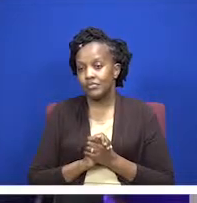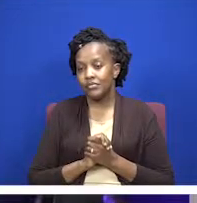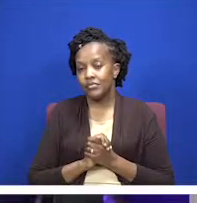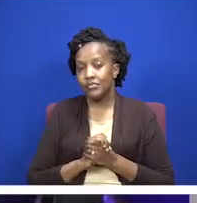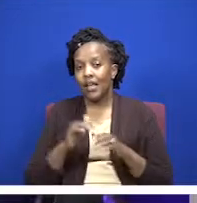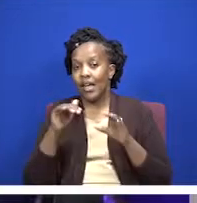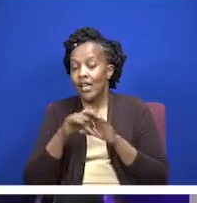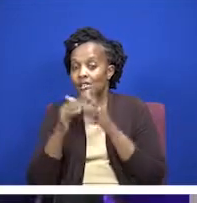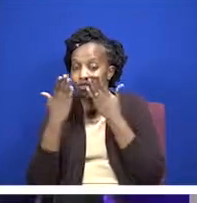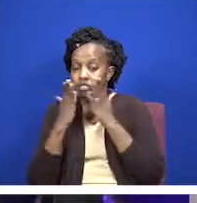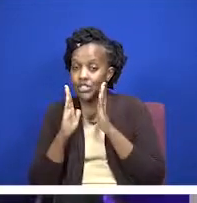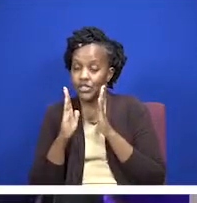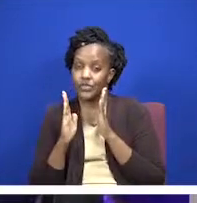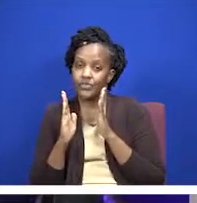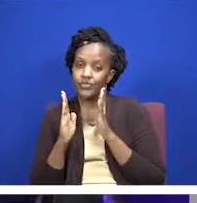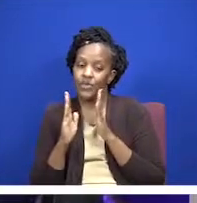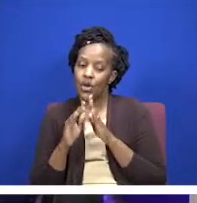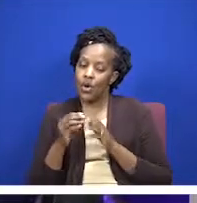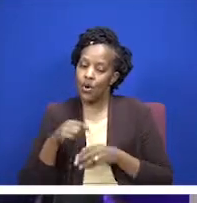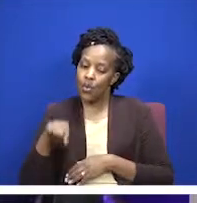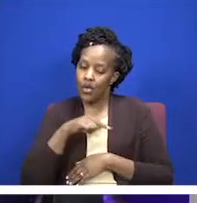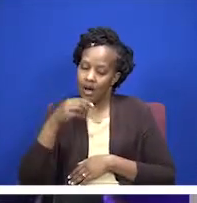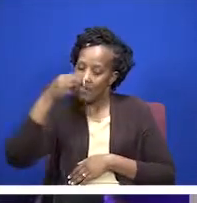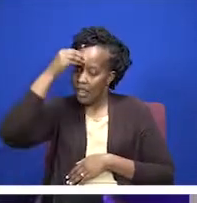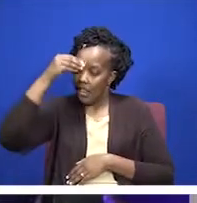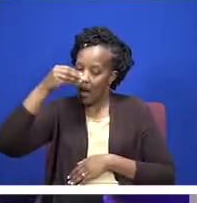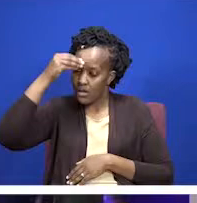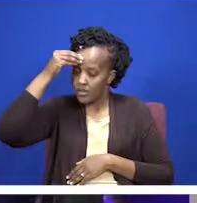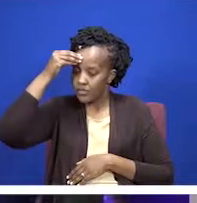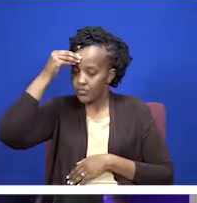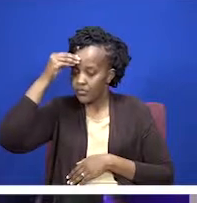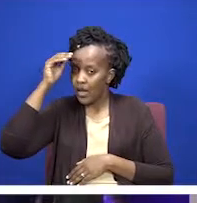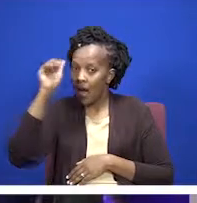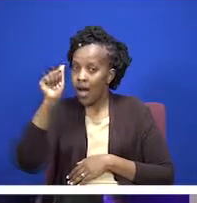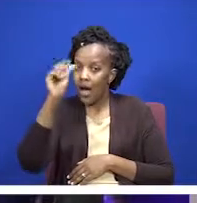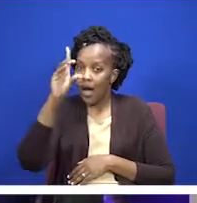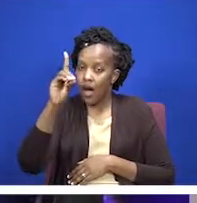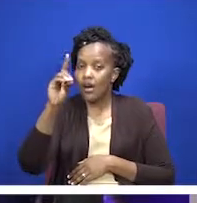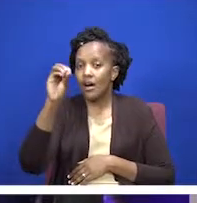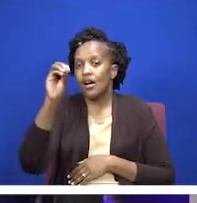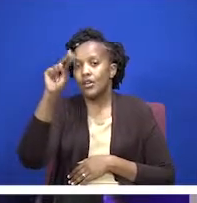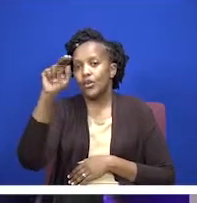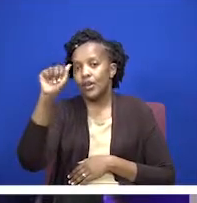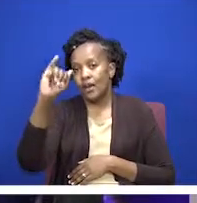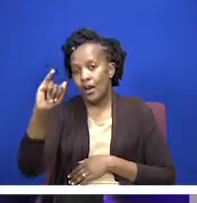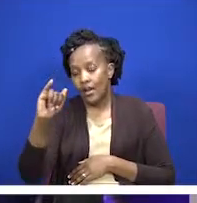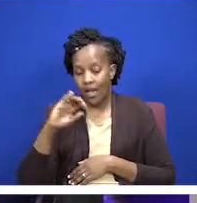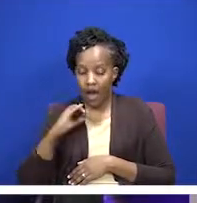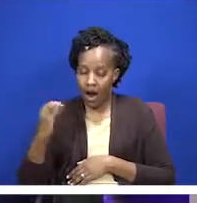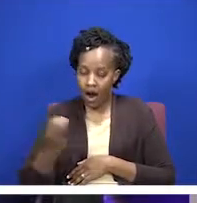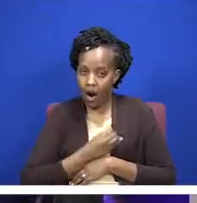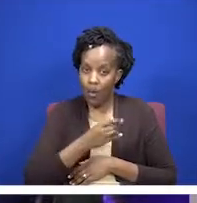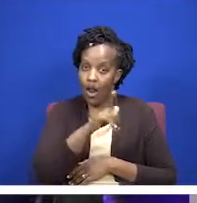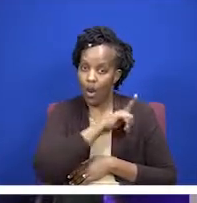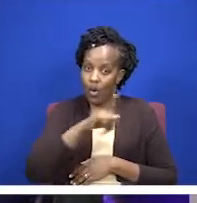In conclusion, guys, we have learned that Adonai is our Lord and Master. He is a